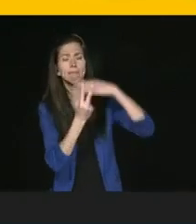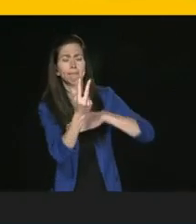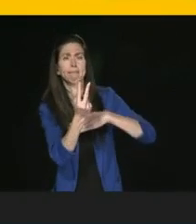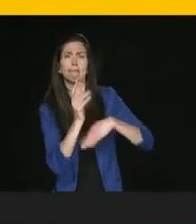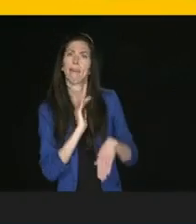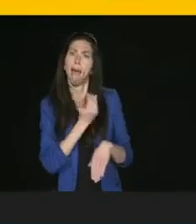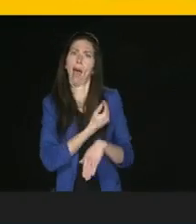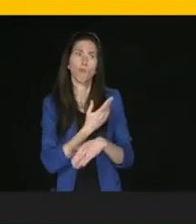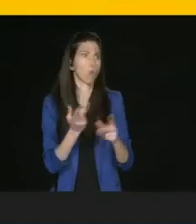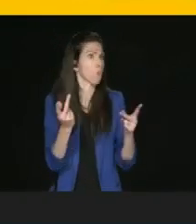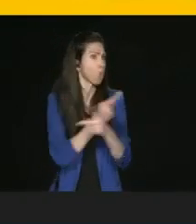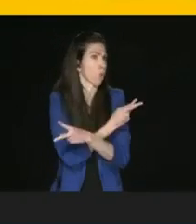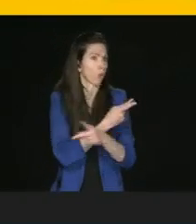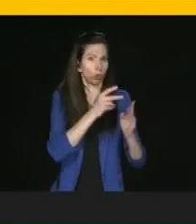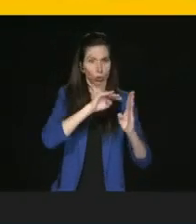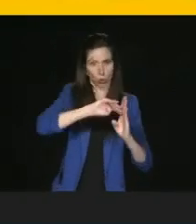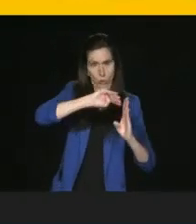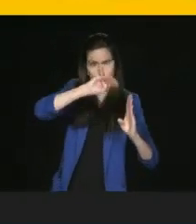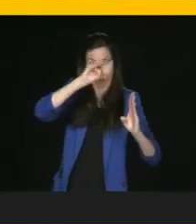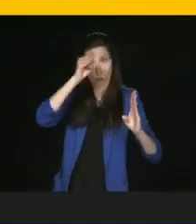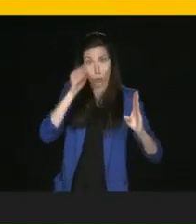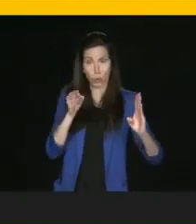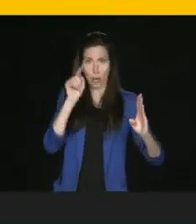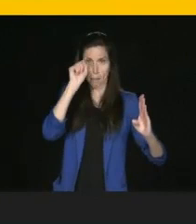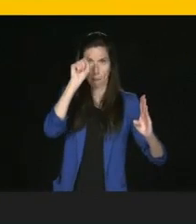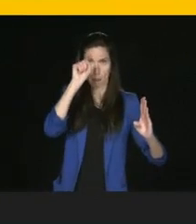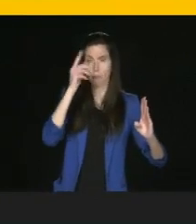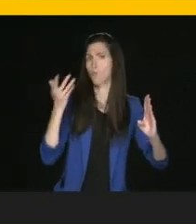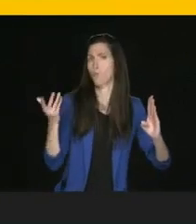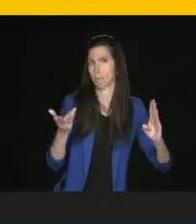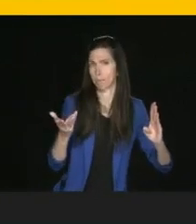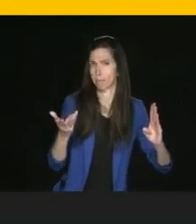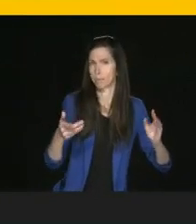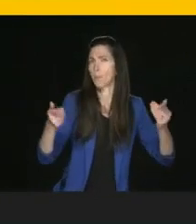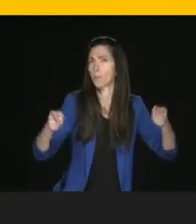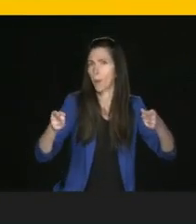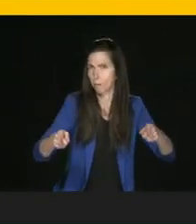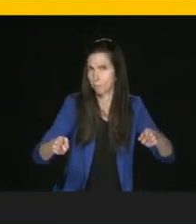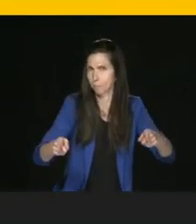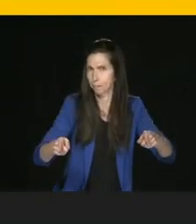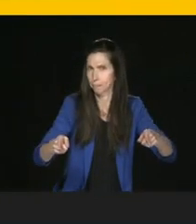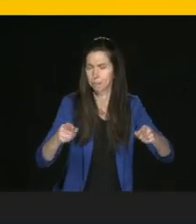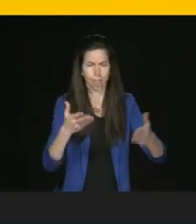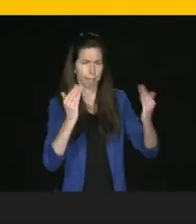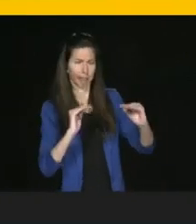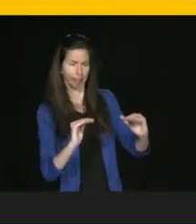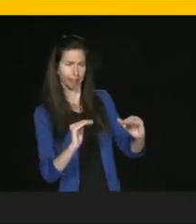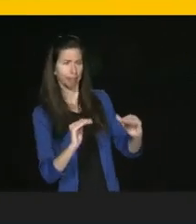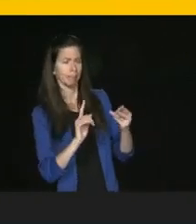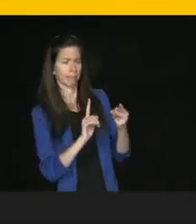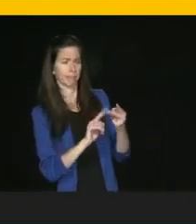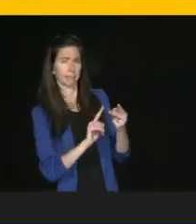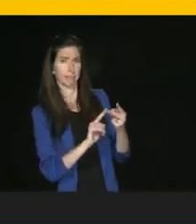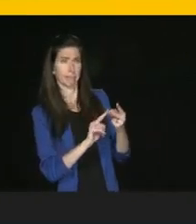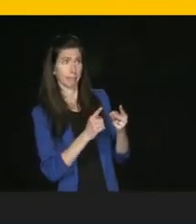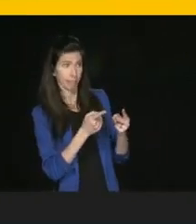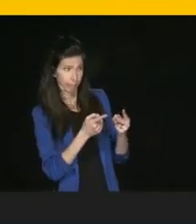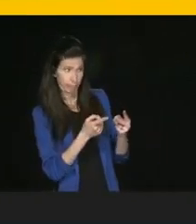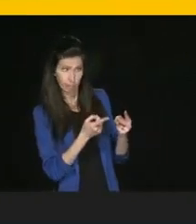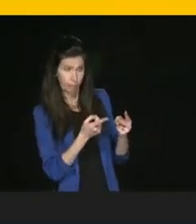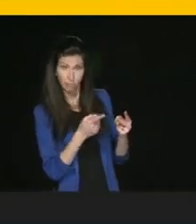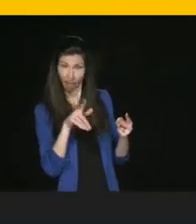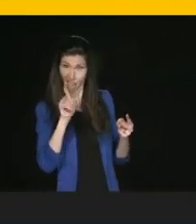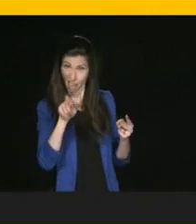best estimate of that? And how long will physical distancing measures be